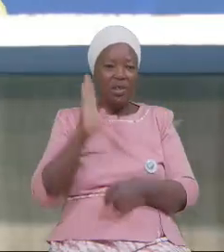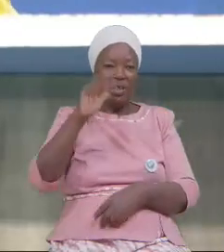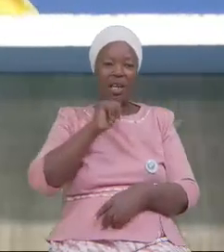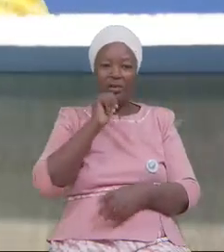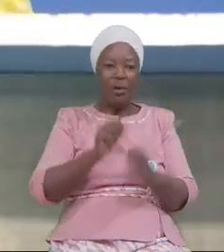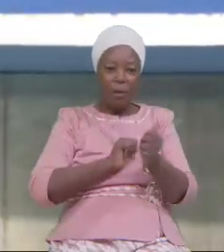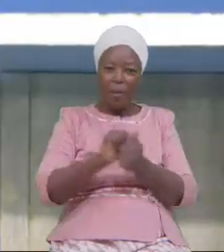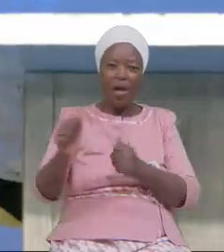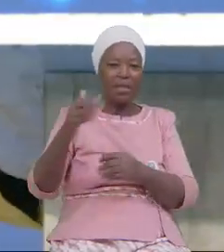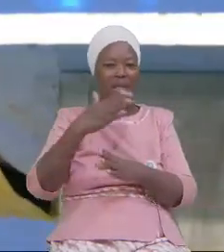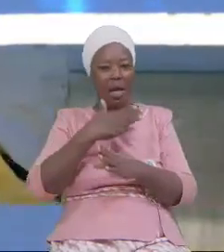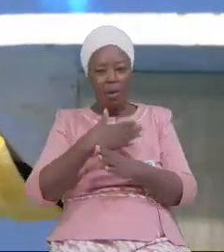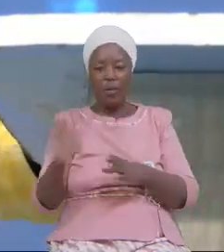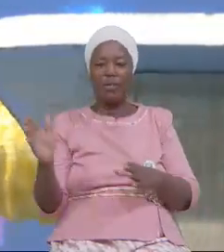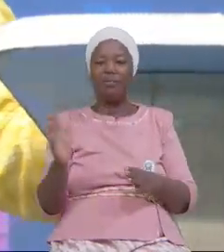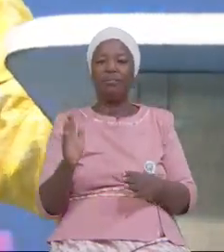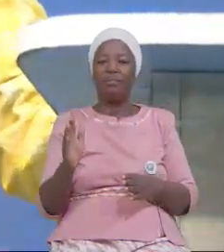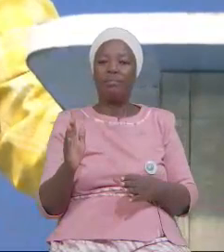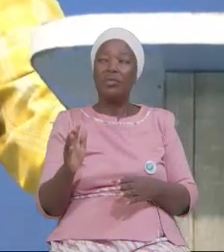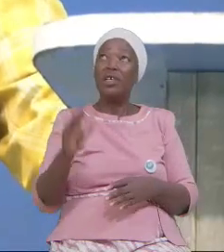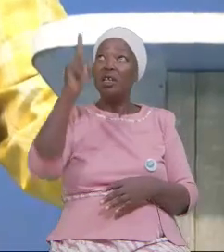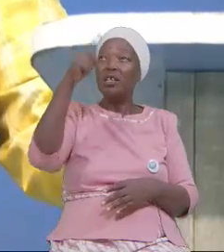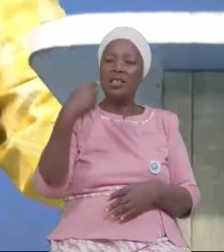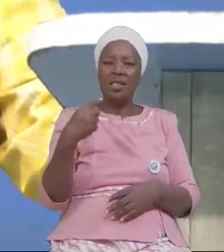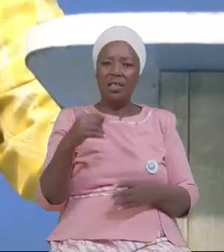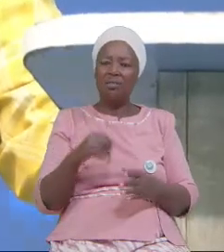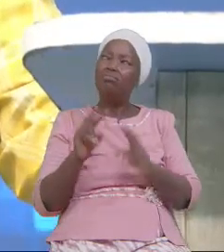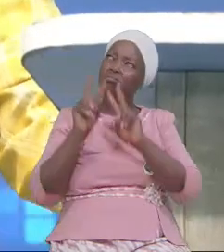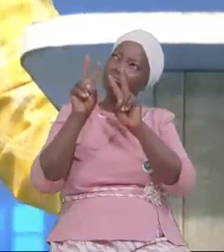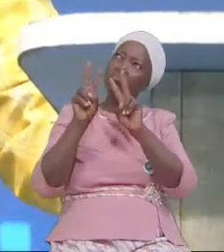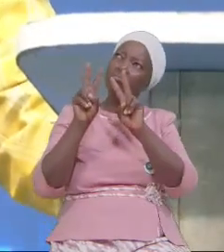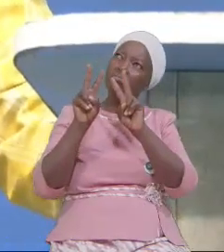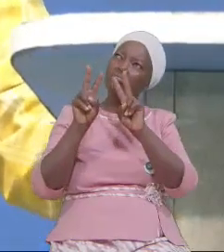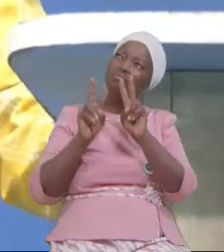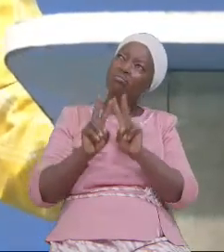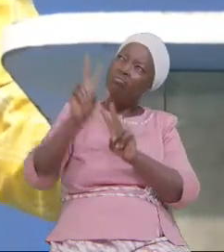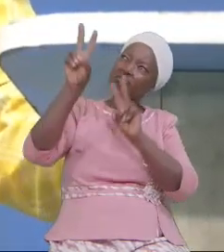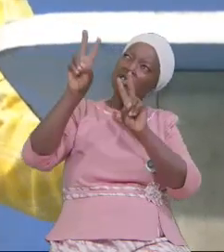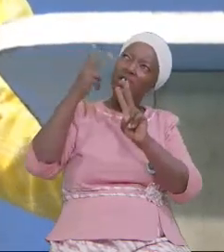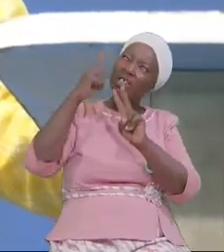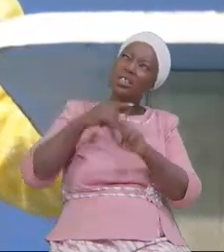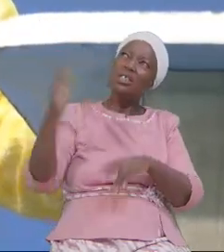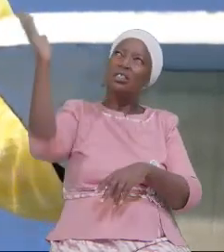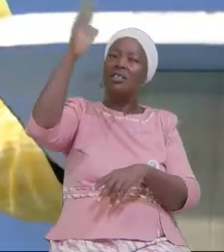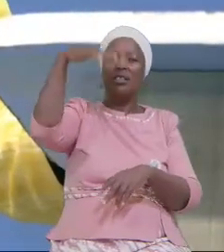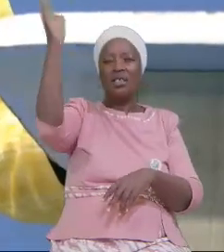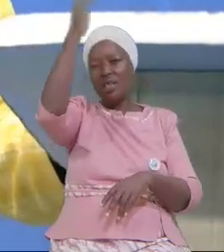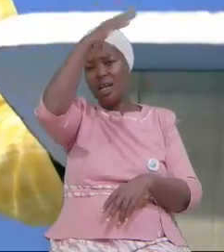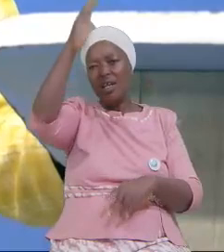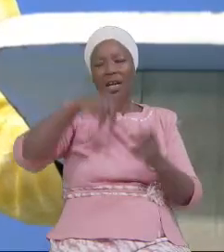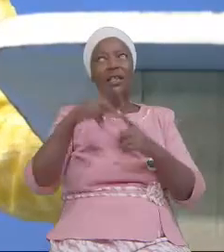pass away. He says, look up. Look at the sky. Look at the